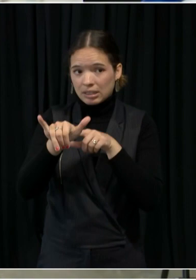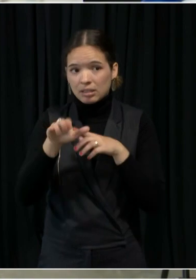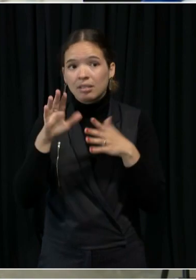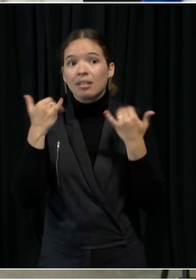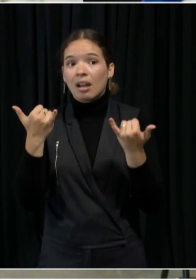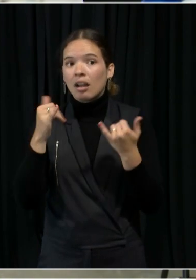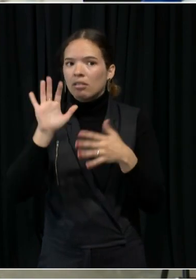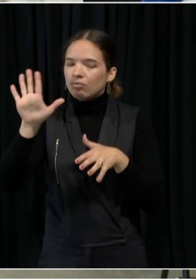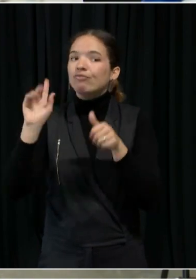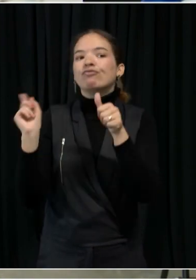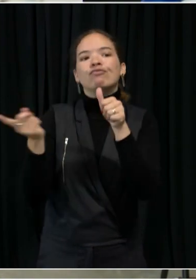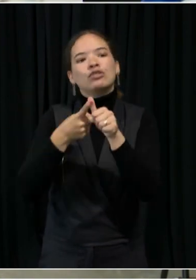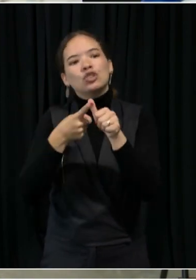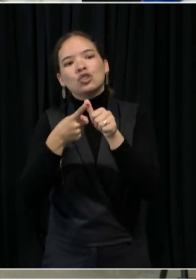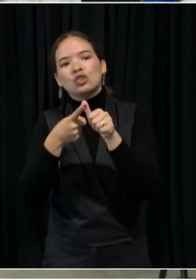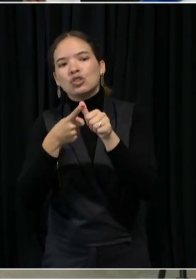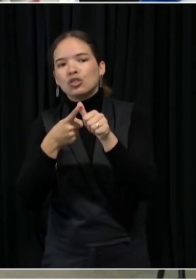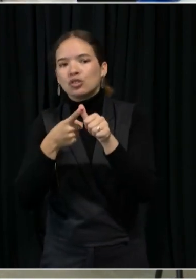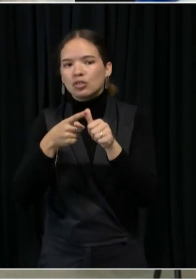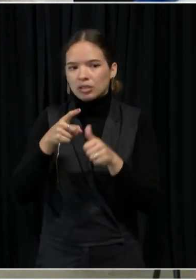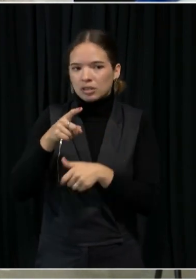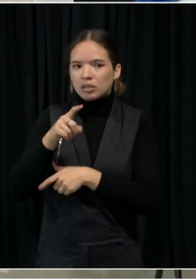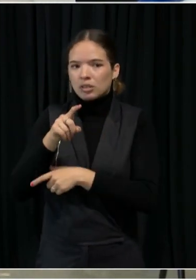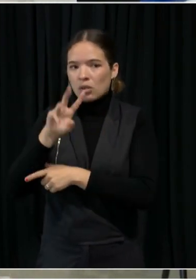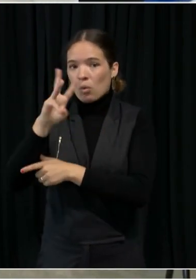Member Trayon White.